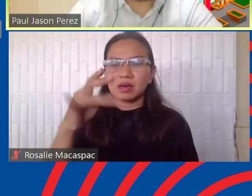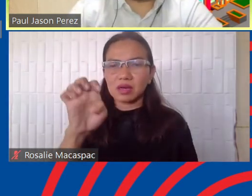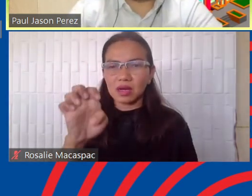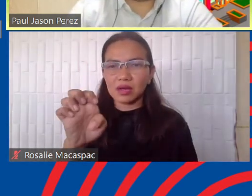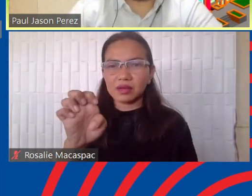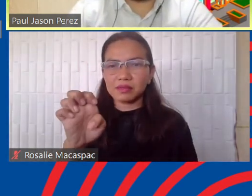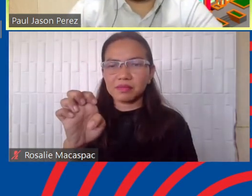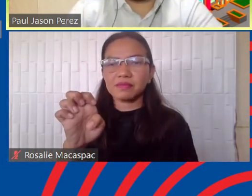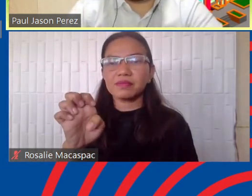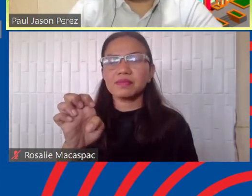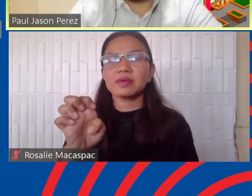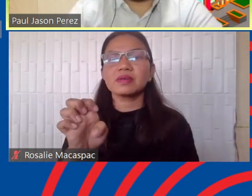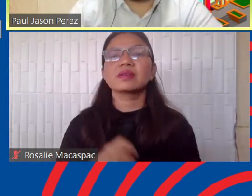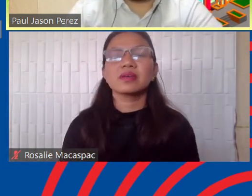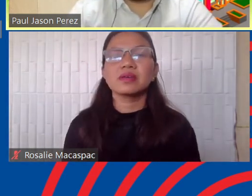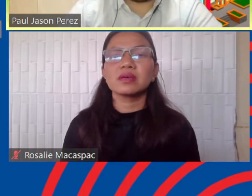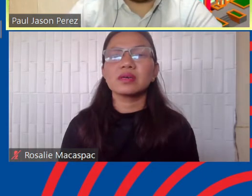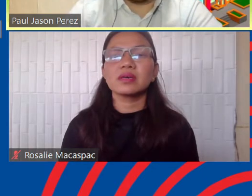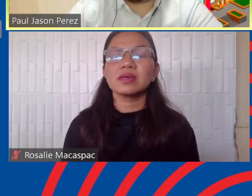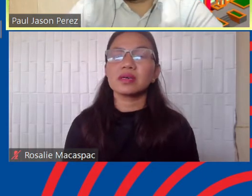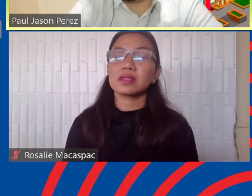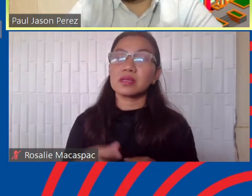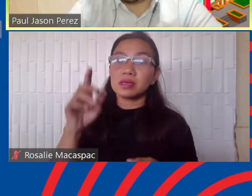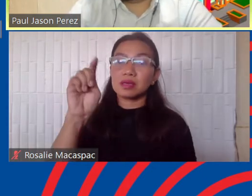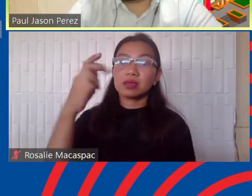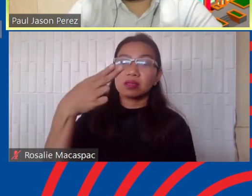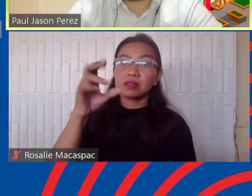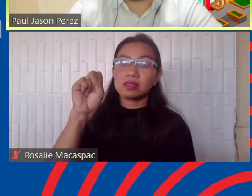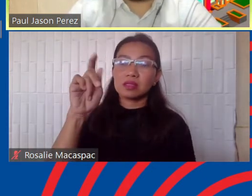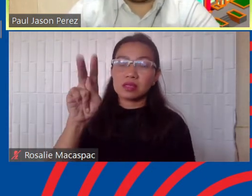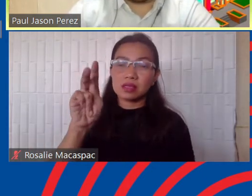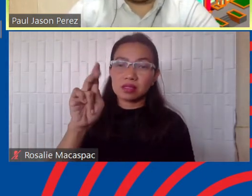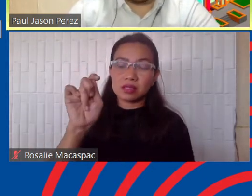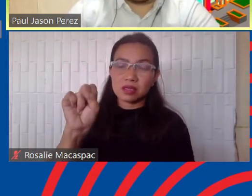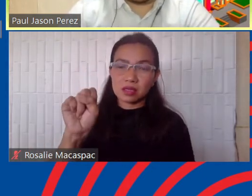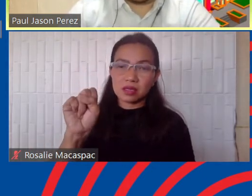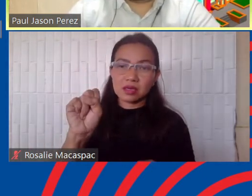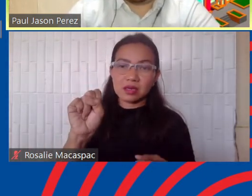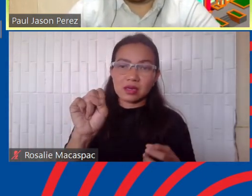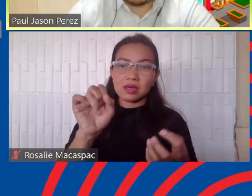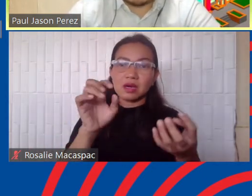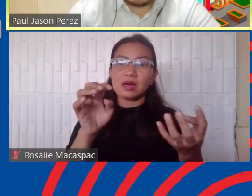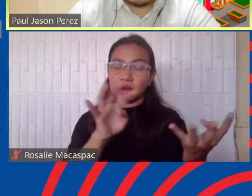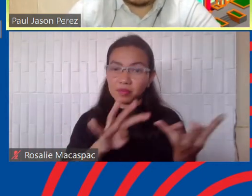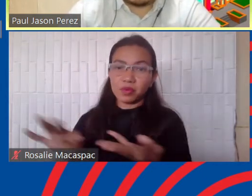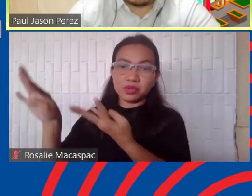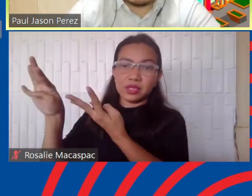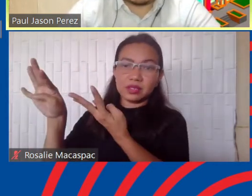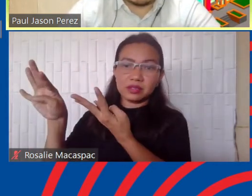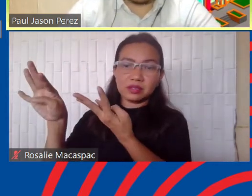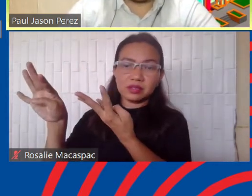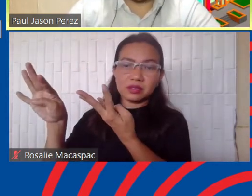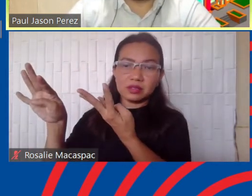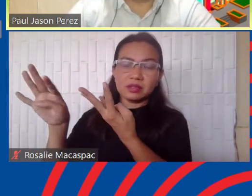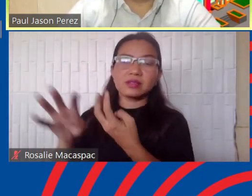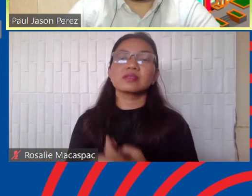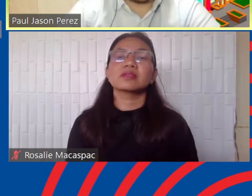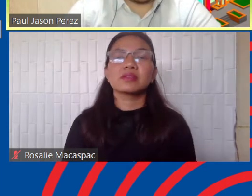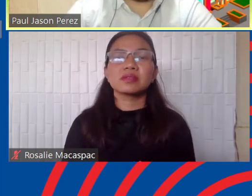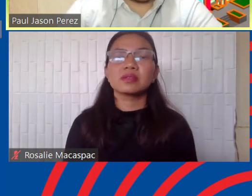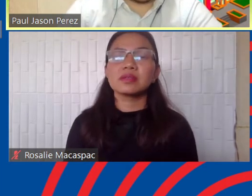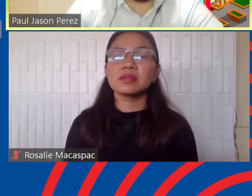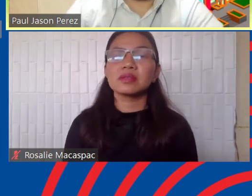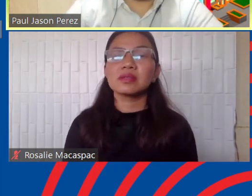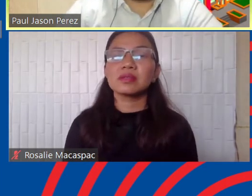the theses of the students are uploaded. I've also seen the Archium